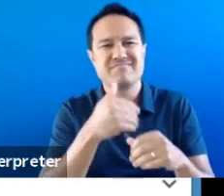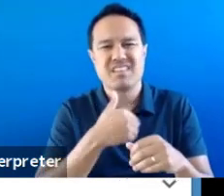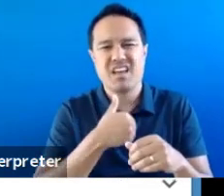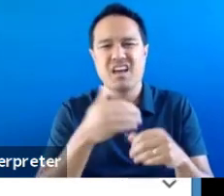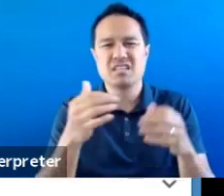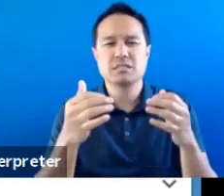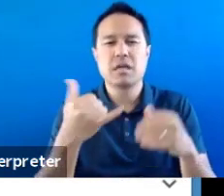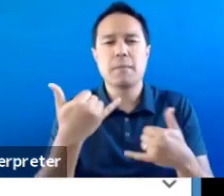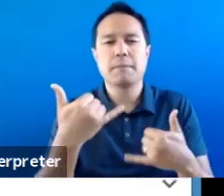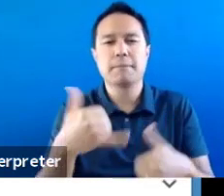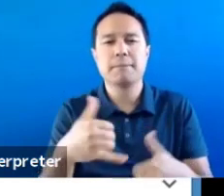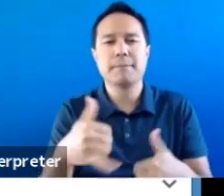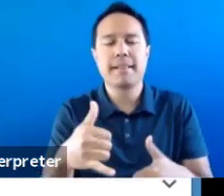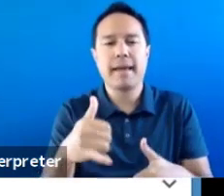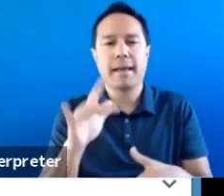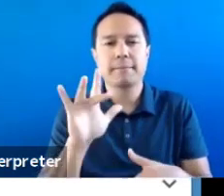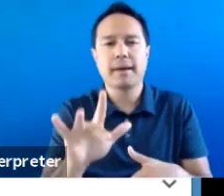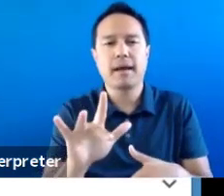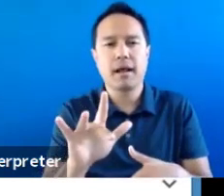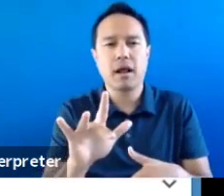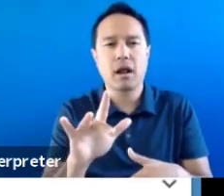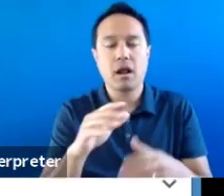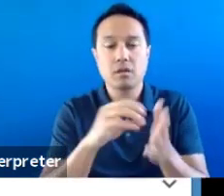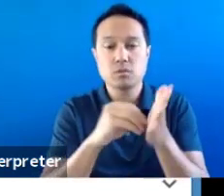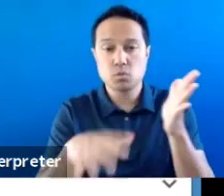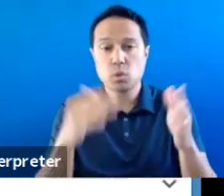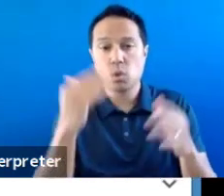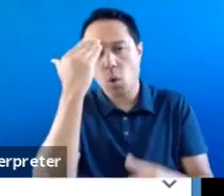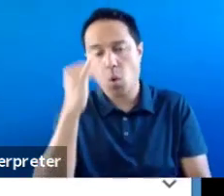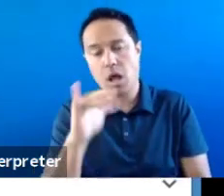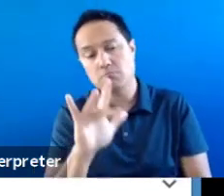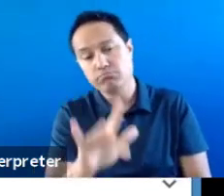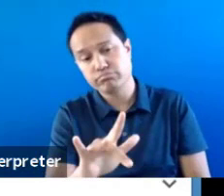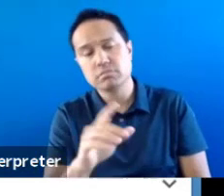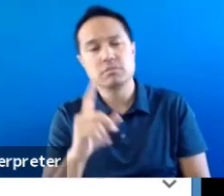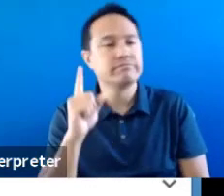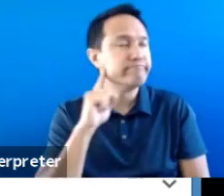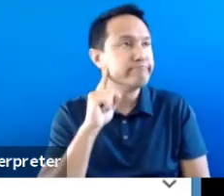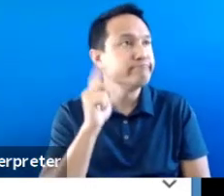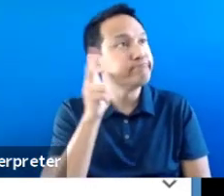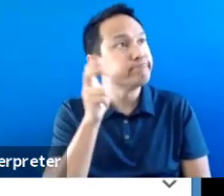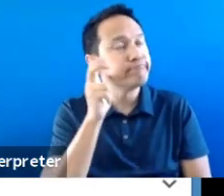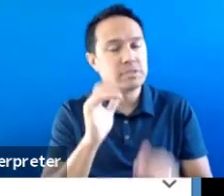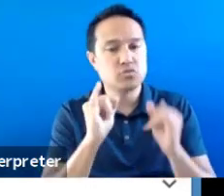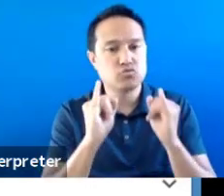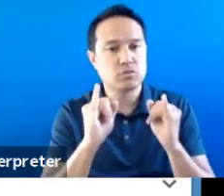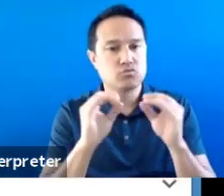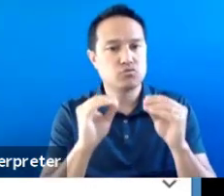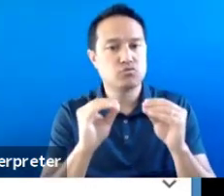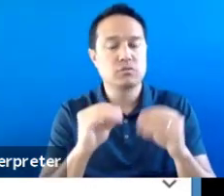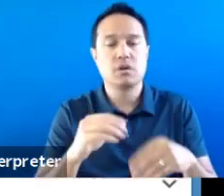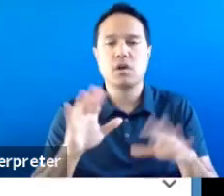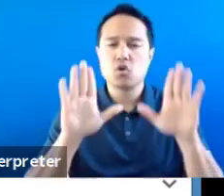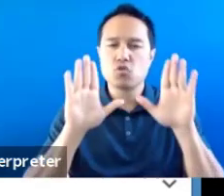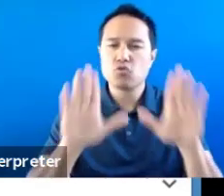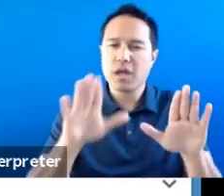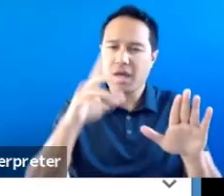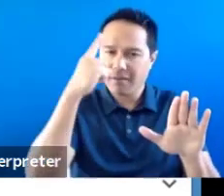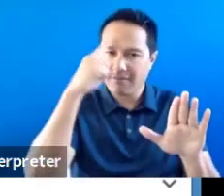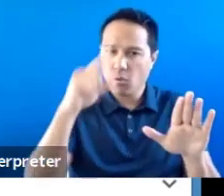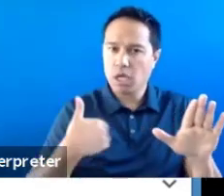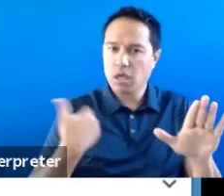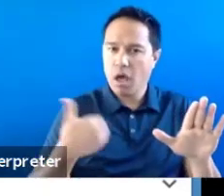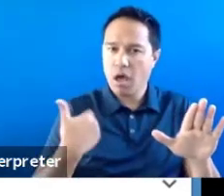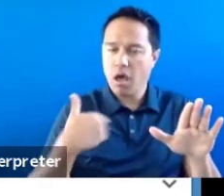when they click on it that it's going to play some oral instructions. Really good for your younger students that might not be able to read